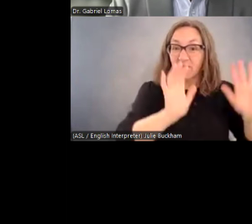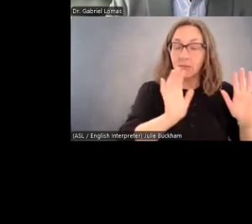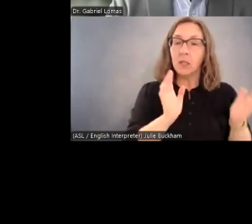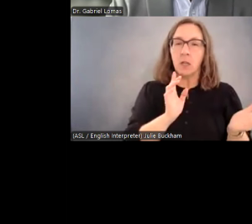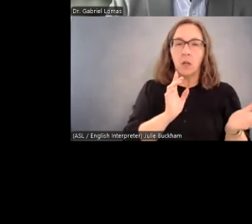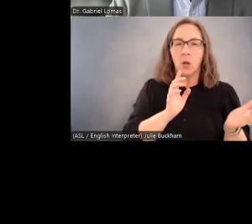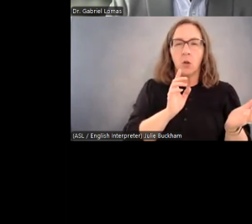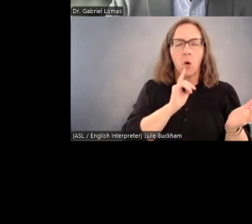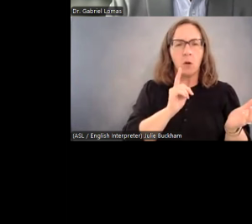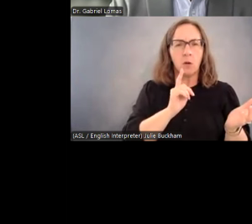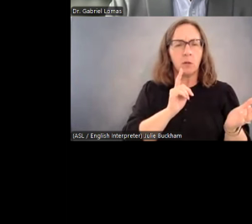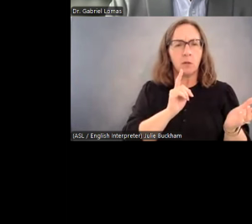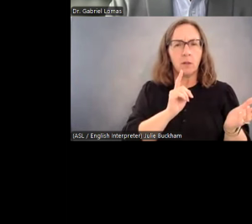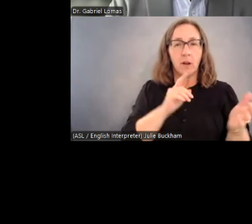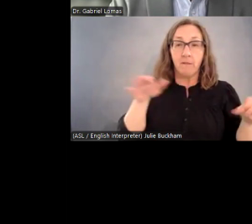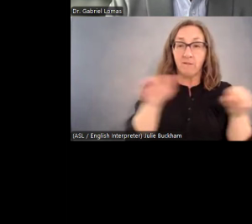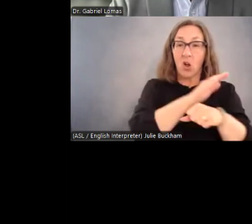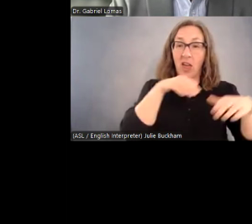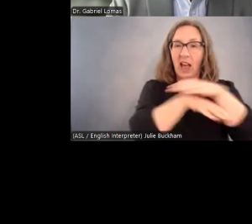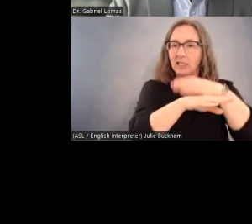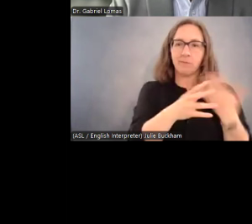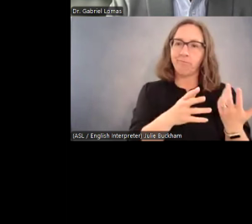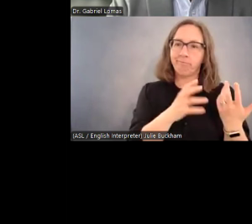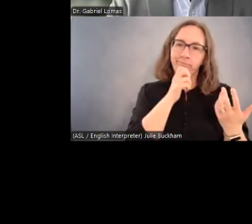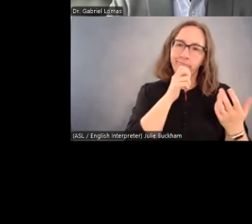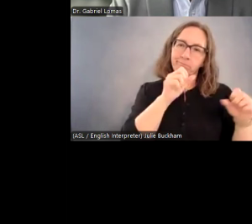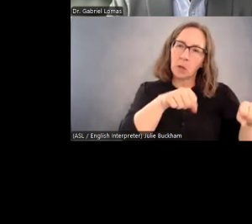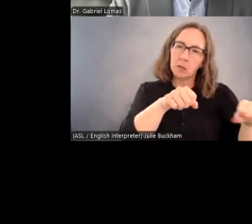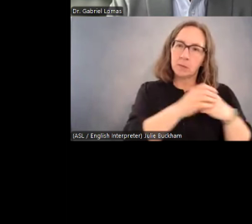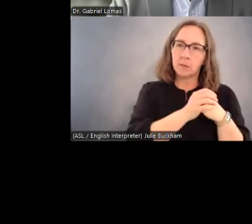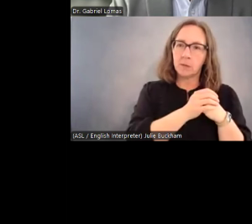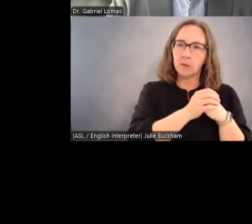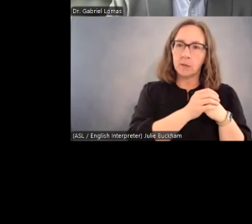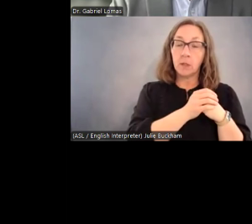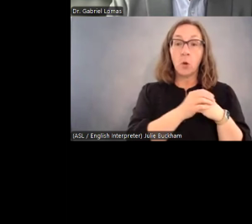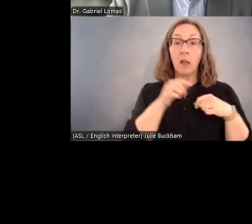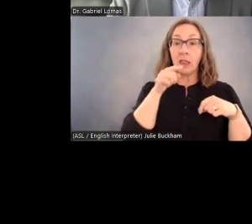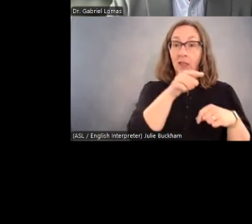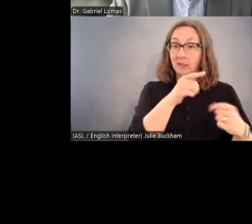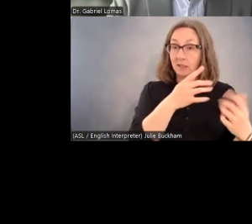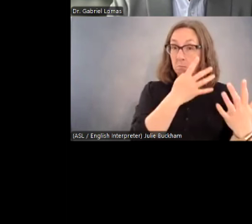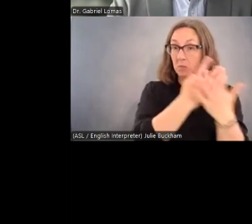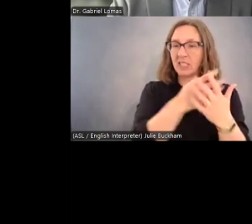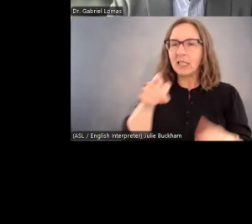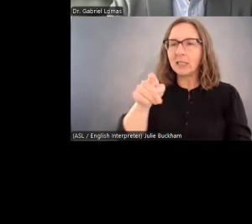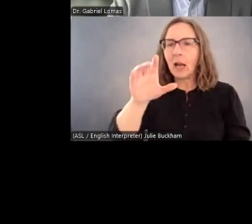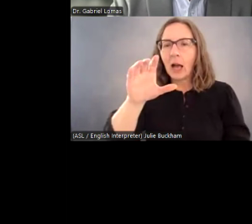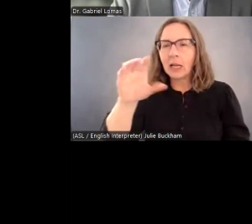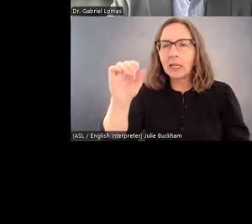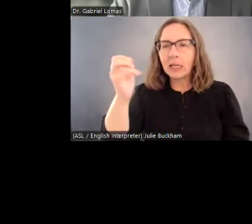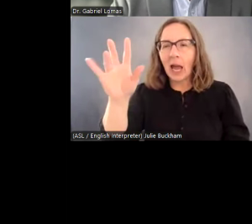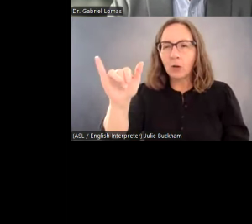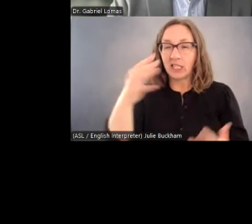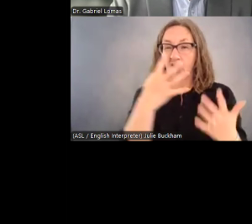assist with having full access. So part of what this prison is doing, and it's a county jail, and they have